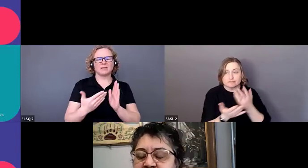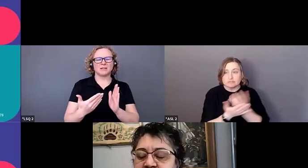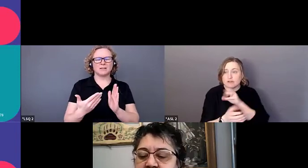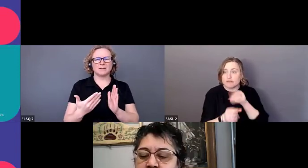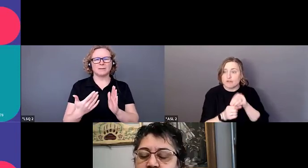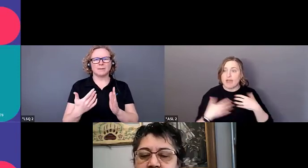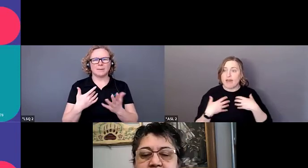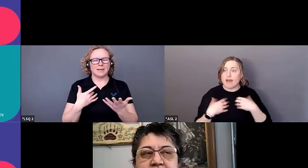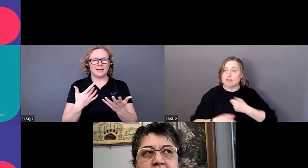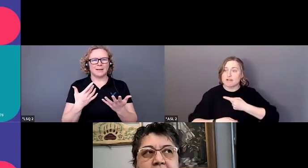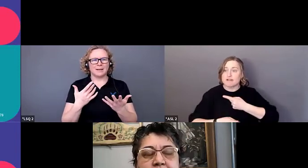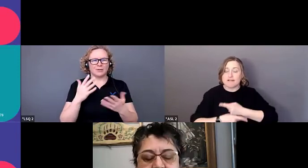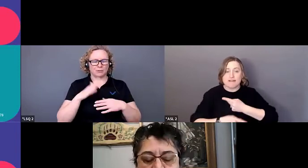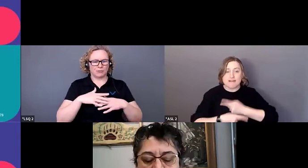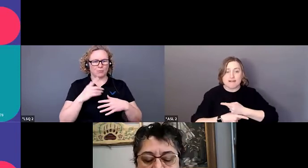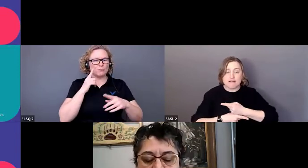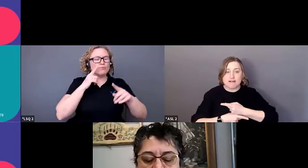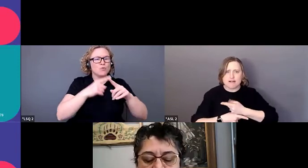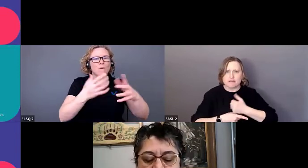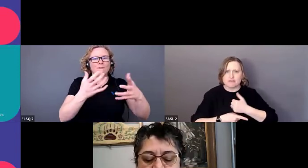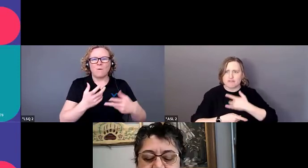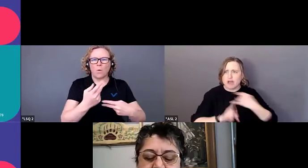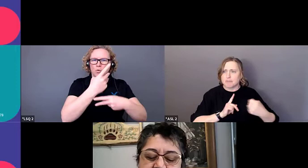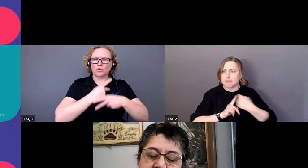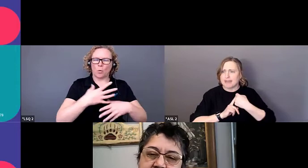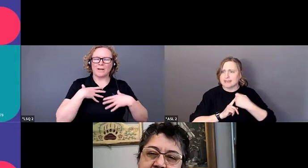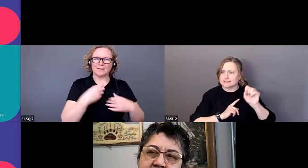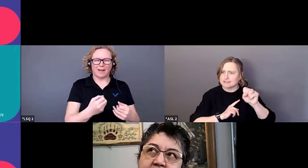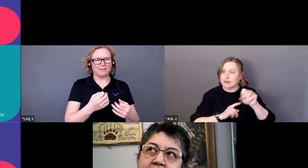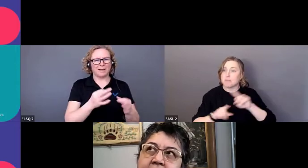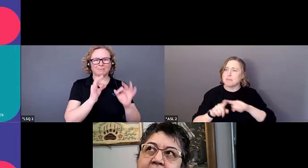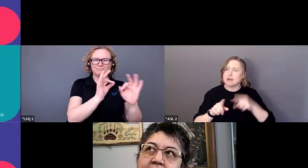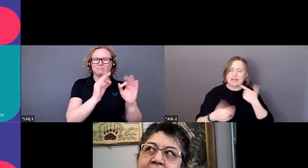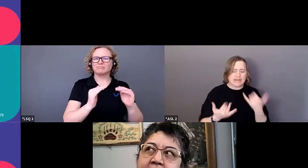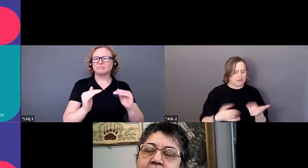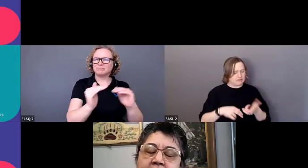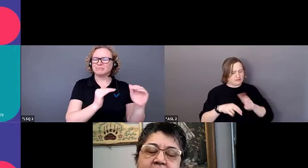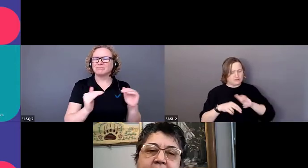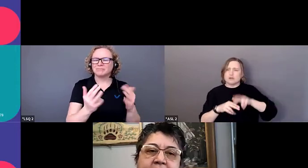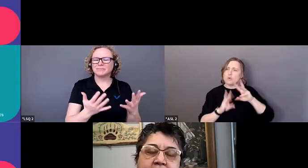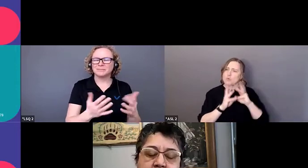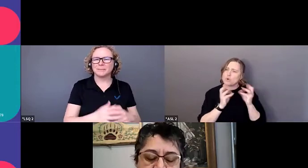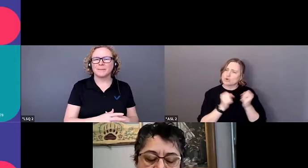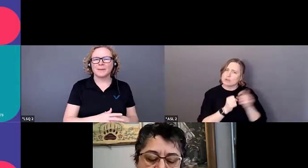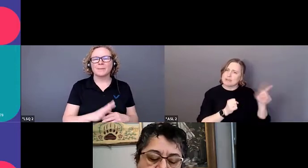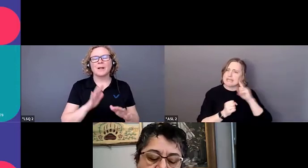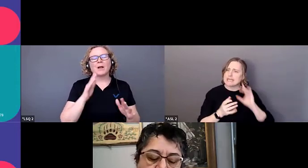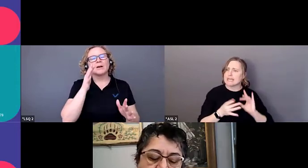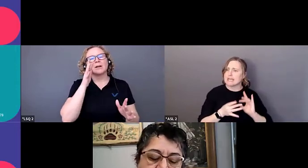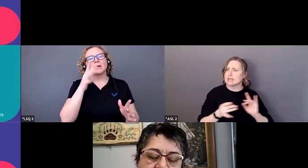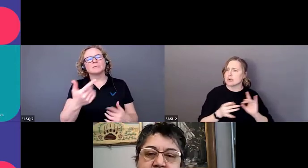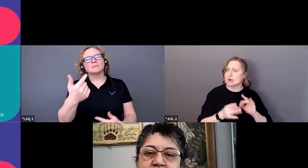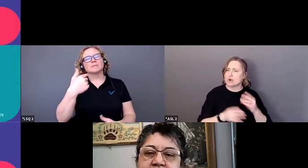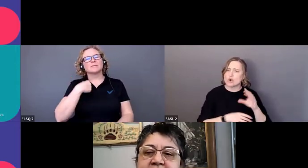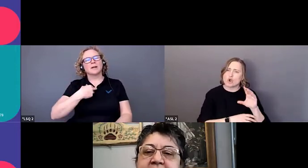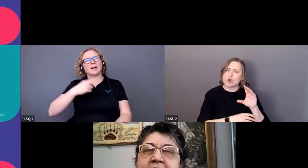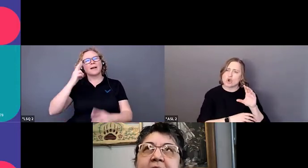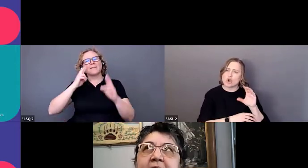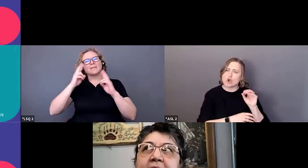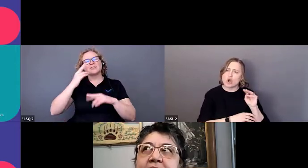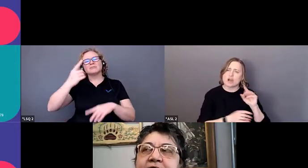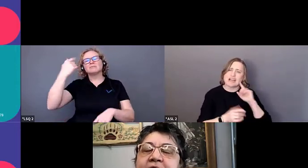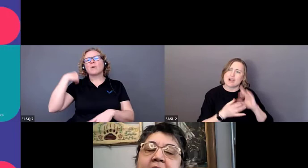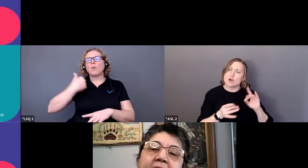how often in a workshop, I might hear that comment that you made around white